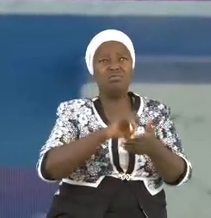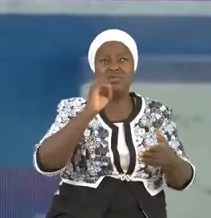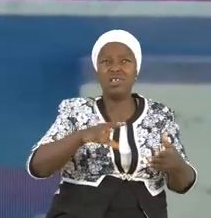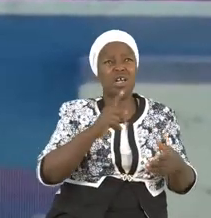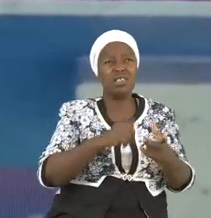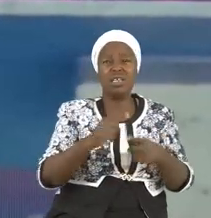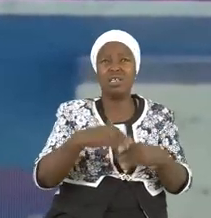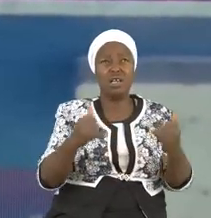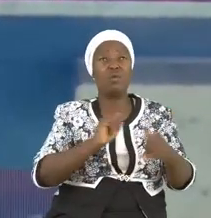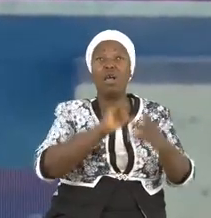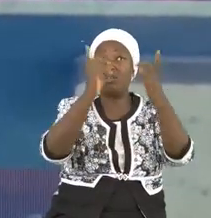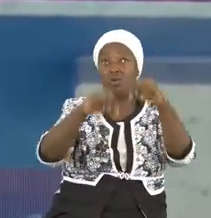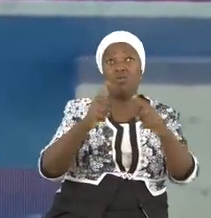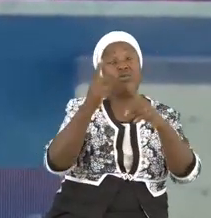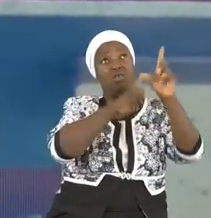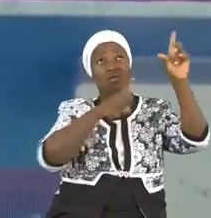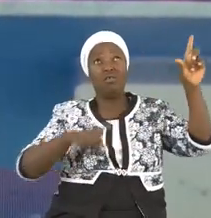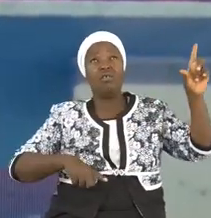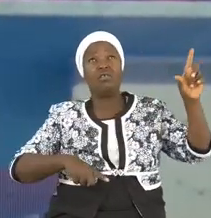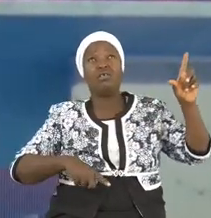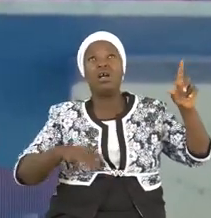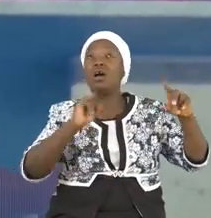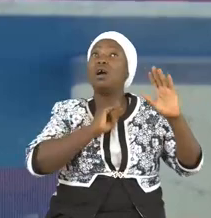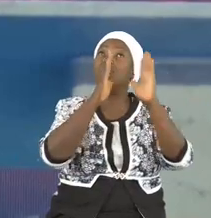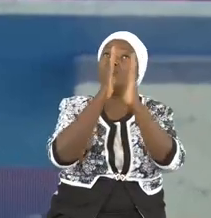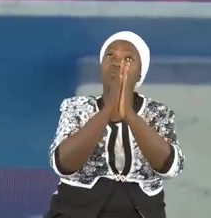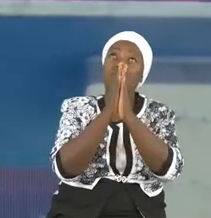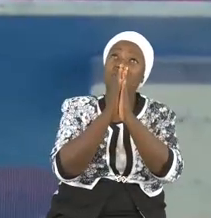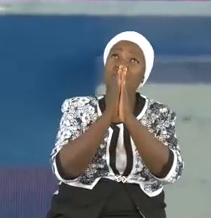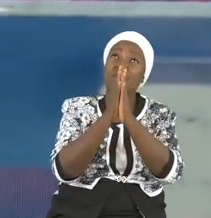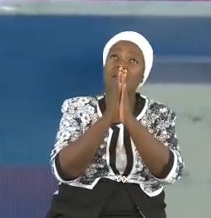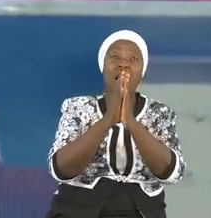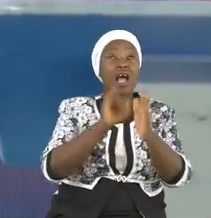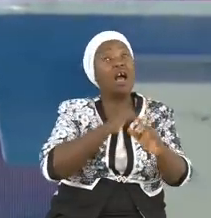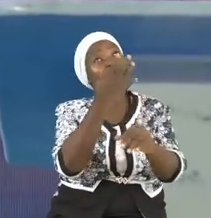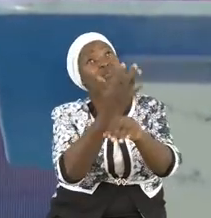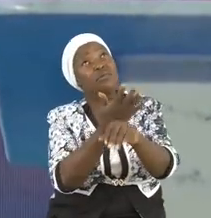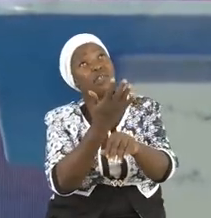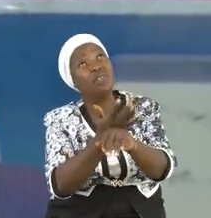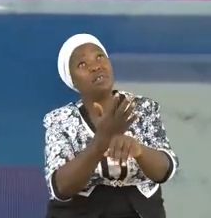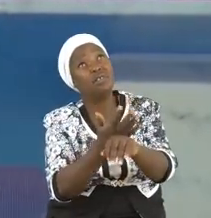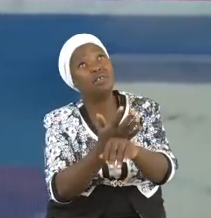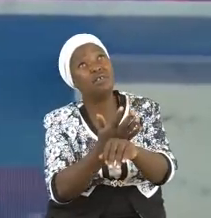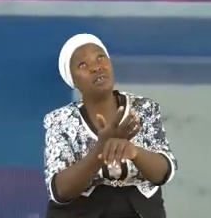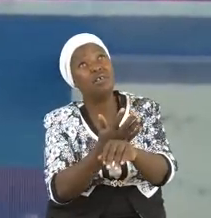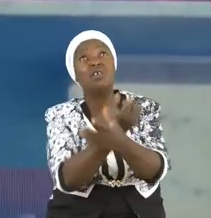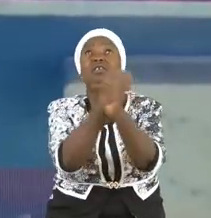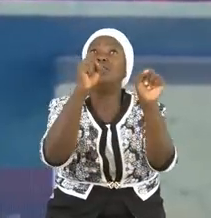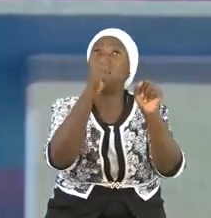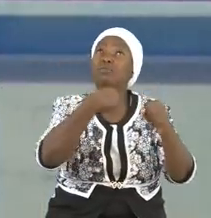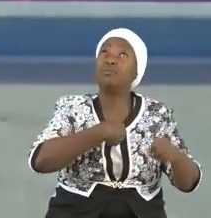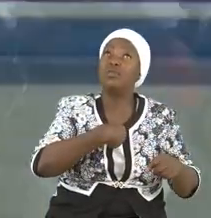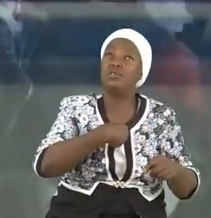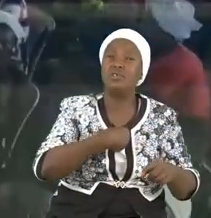the Lord. I pray. I plead. Save me. He will save